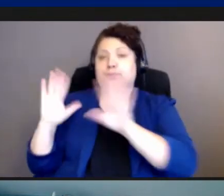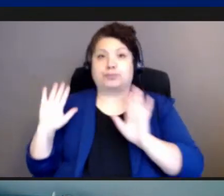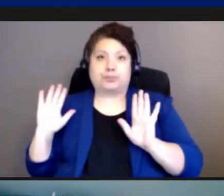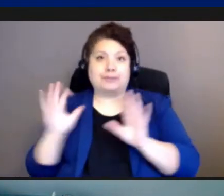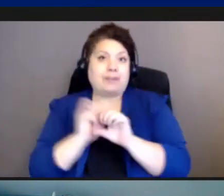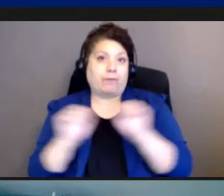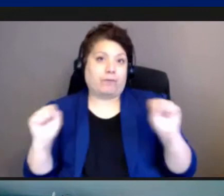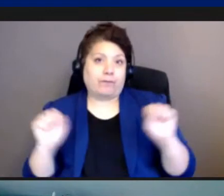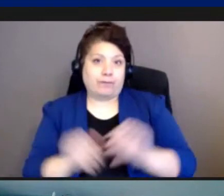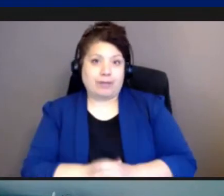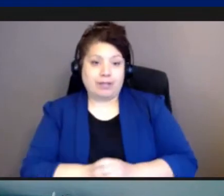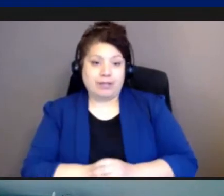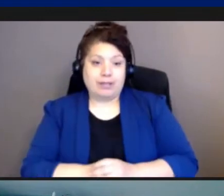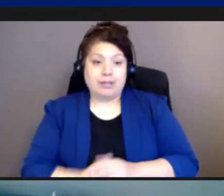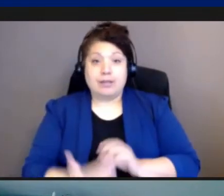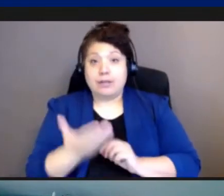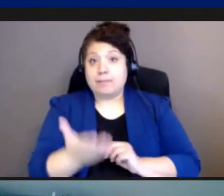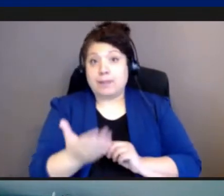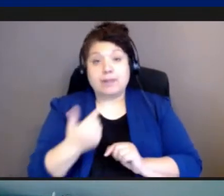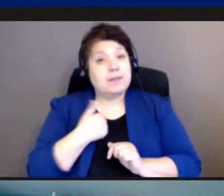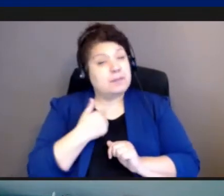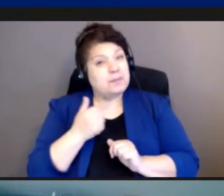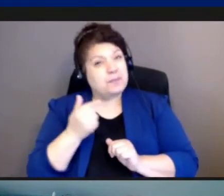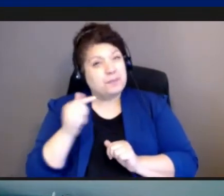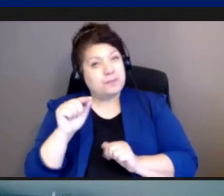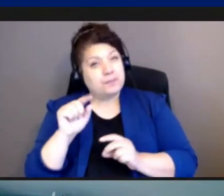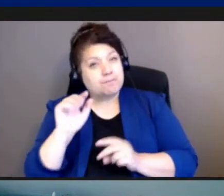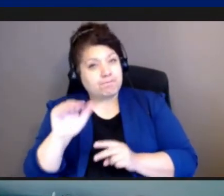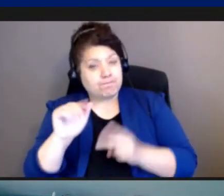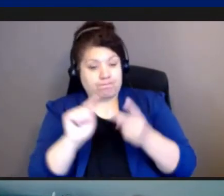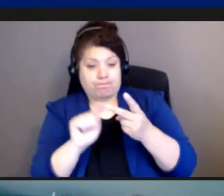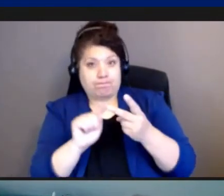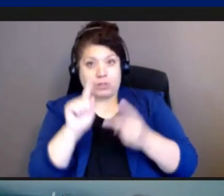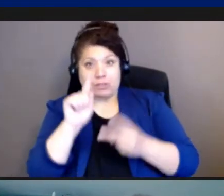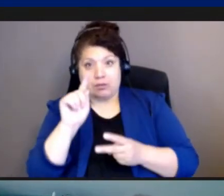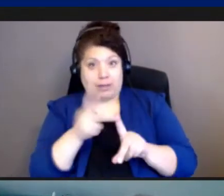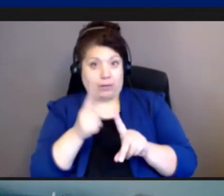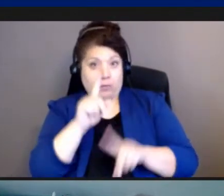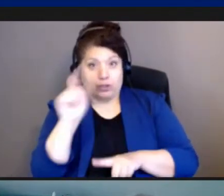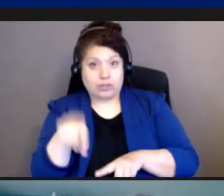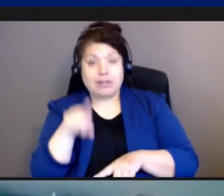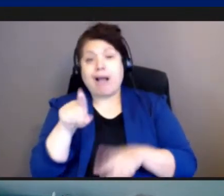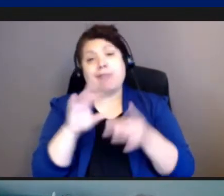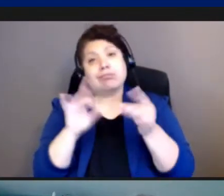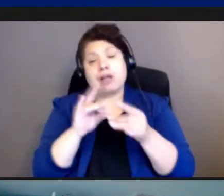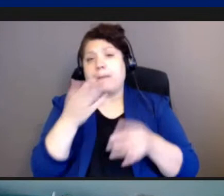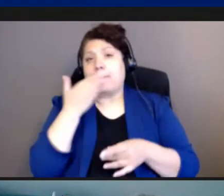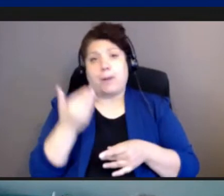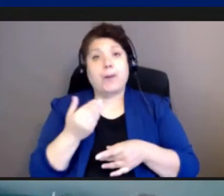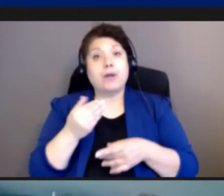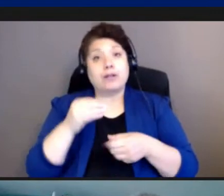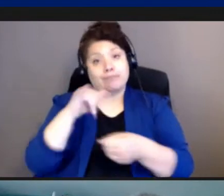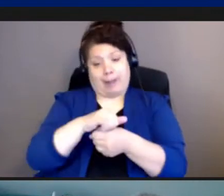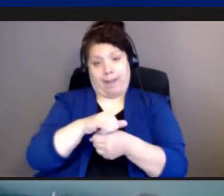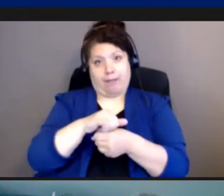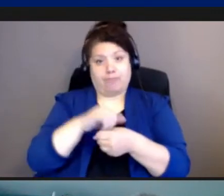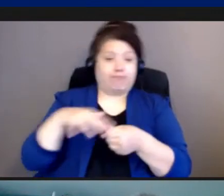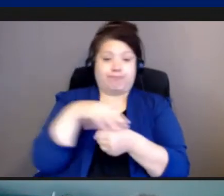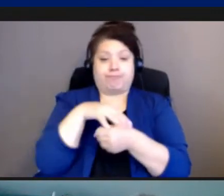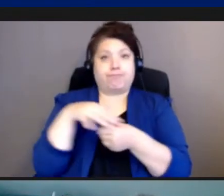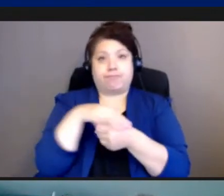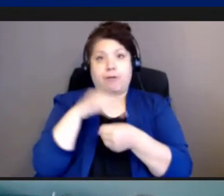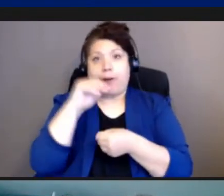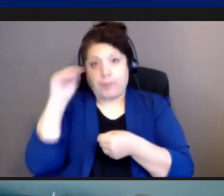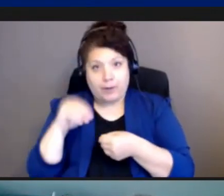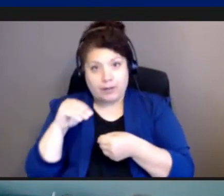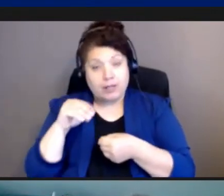And my follow-up question, Councillor Eglai briefly mentioned about staying local this weekend. Is Ottawa Public Health recommending that